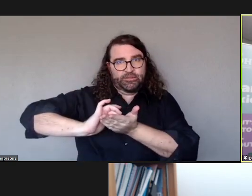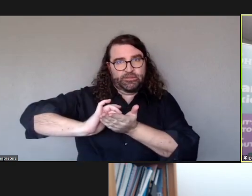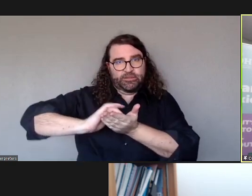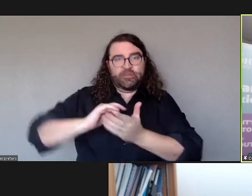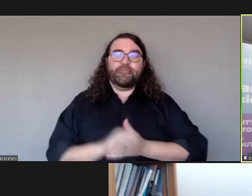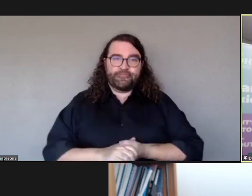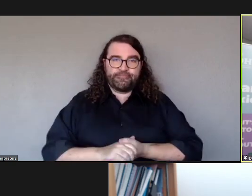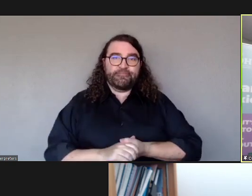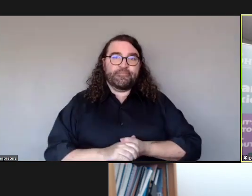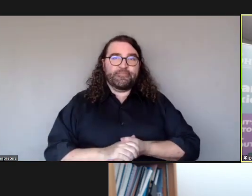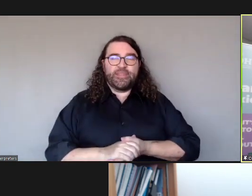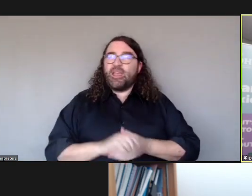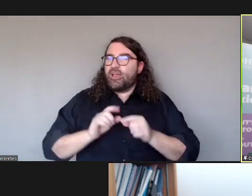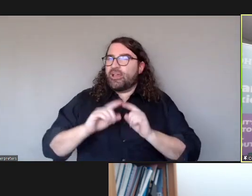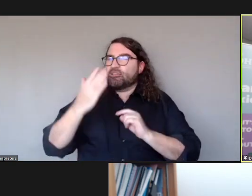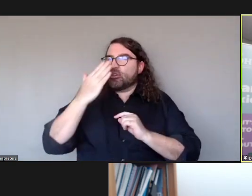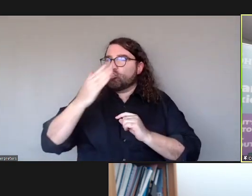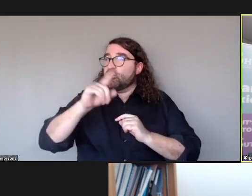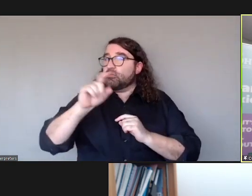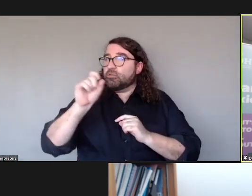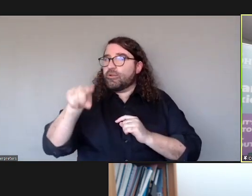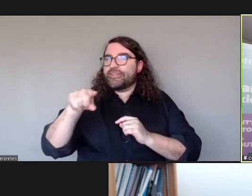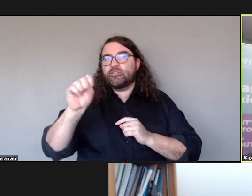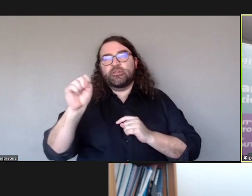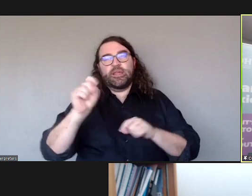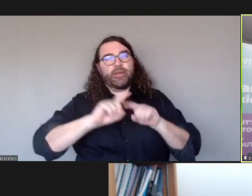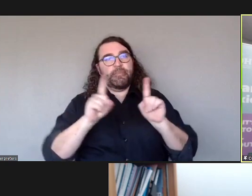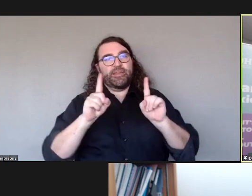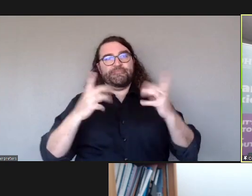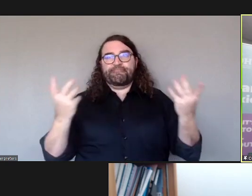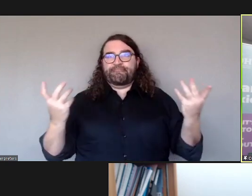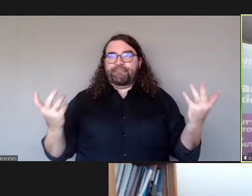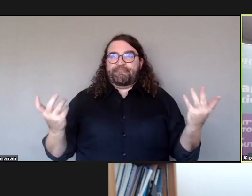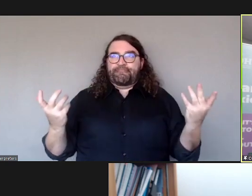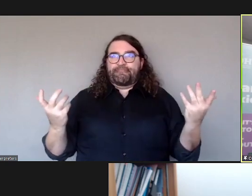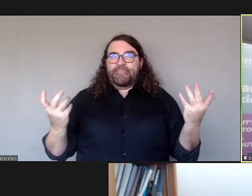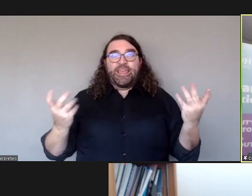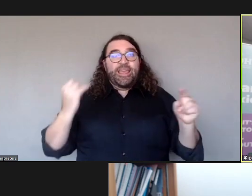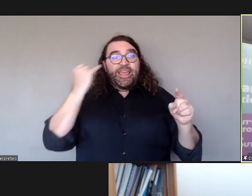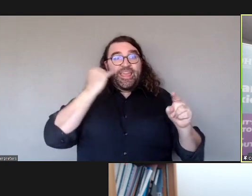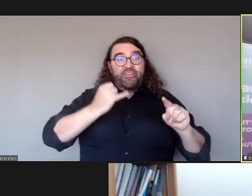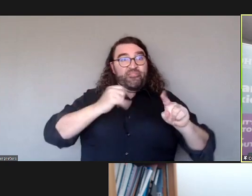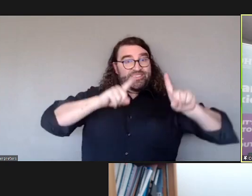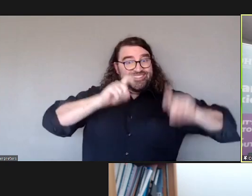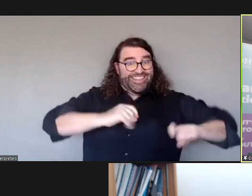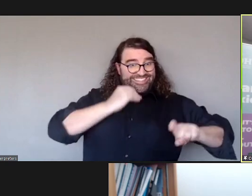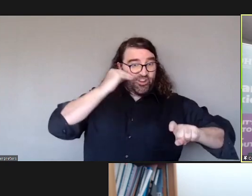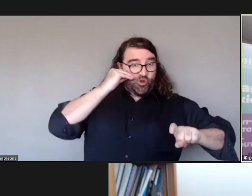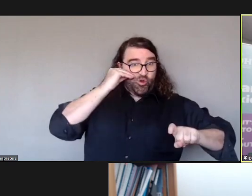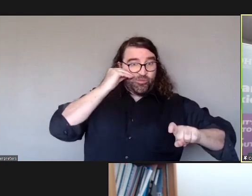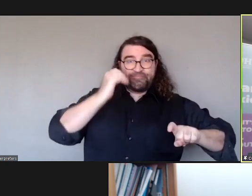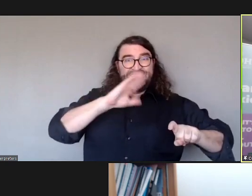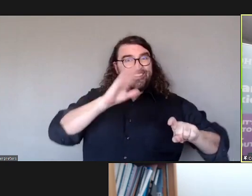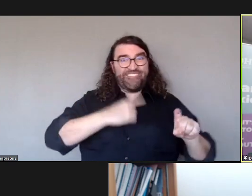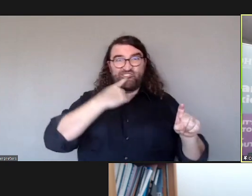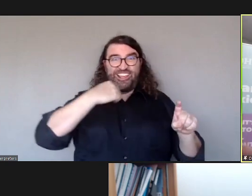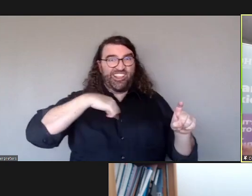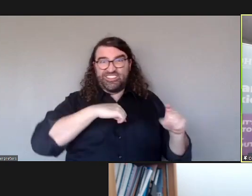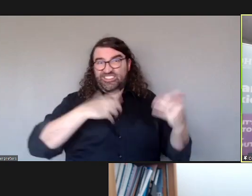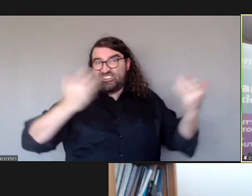question, though, but it's just one of those with unreported home tests. It's going to be hard to get our arms around. But Christine, what do you